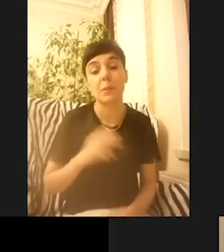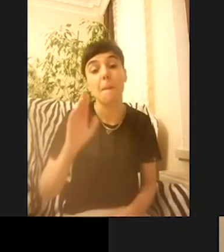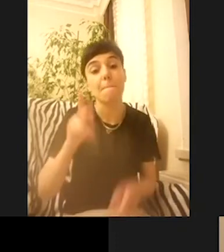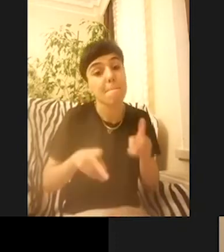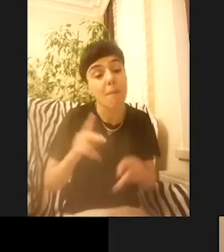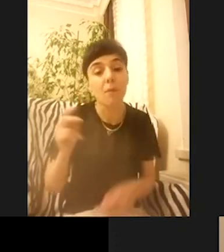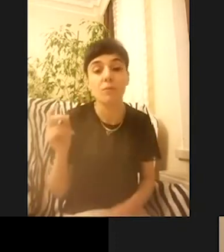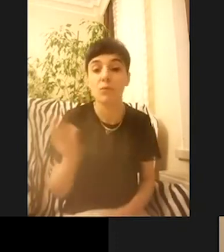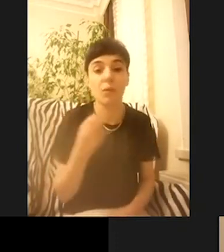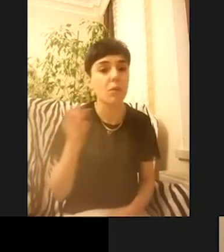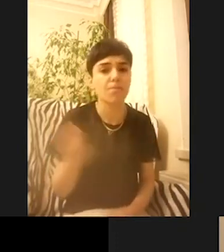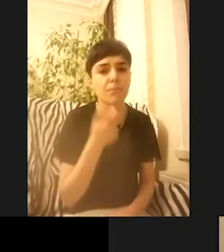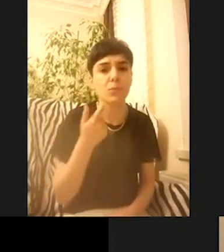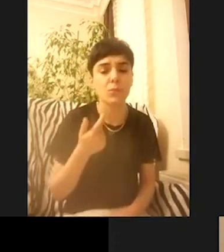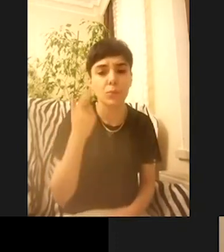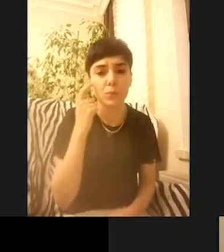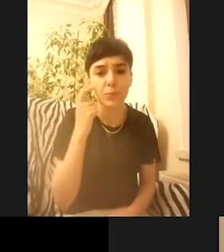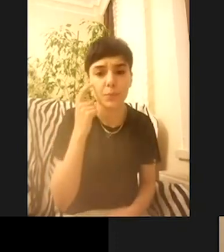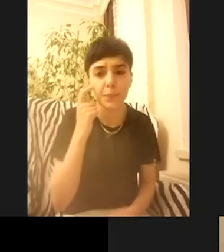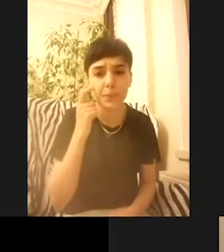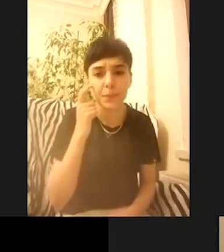However, saying that, let's